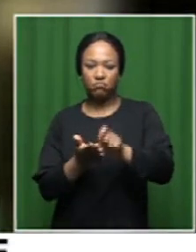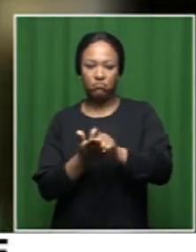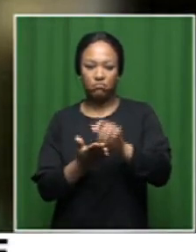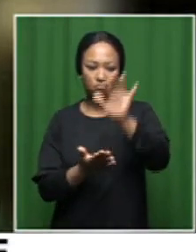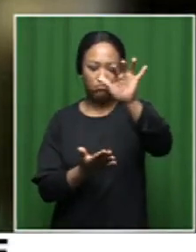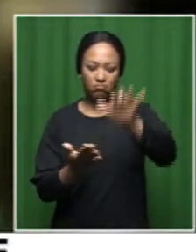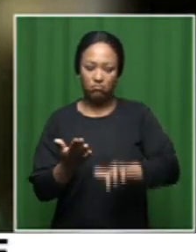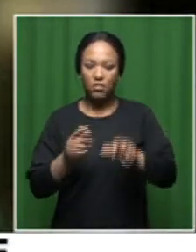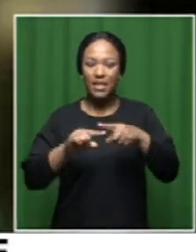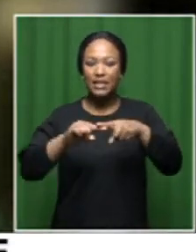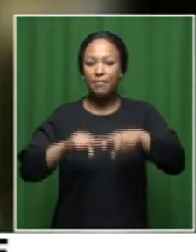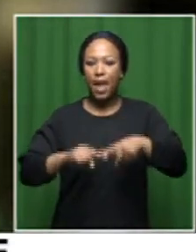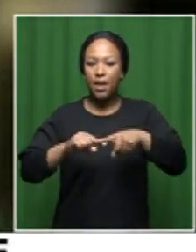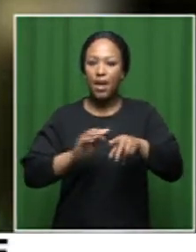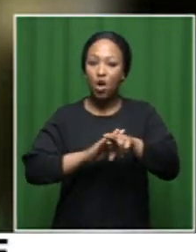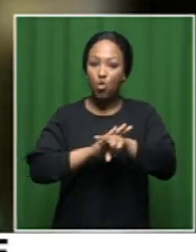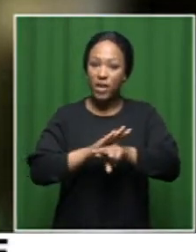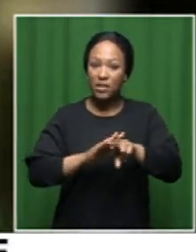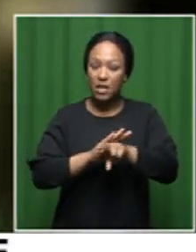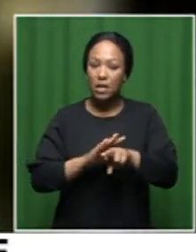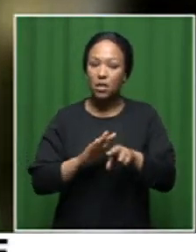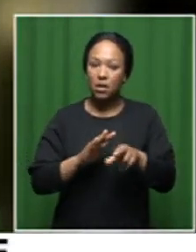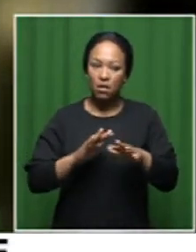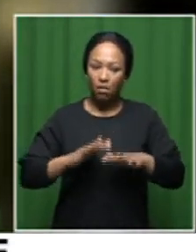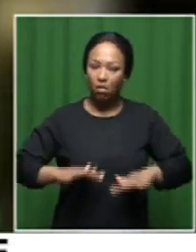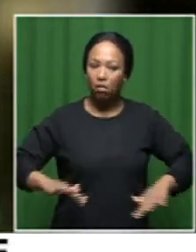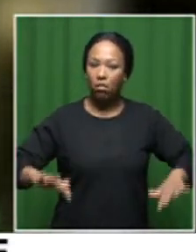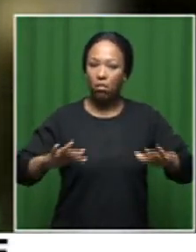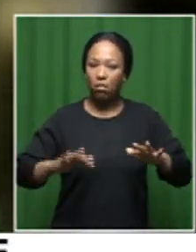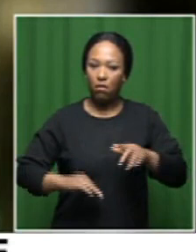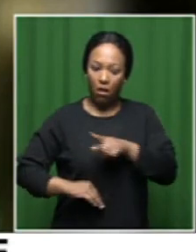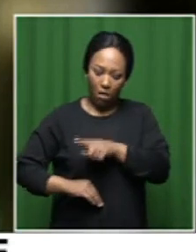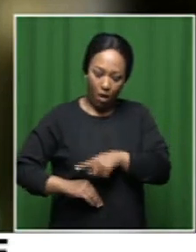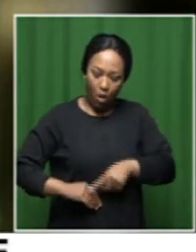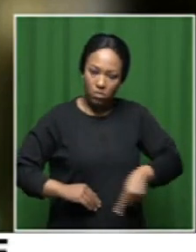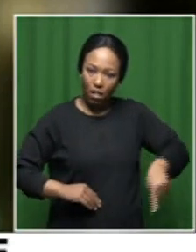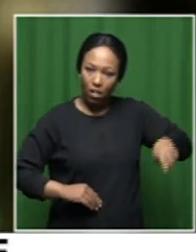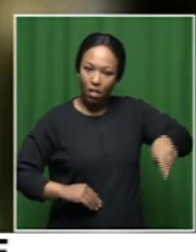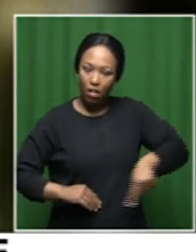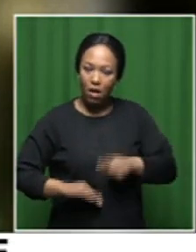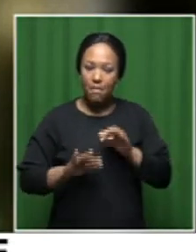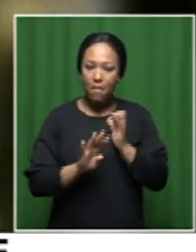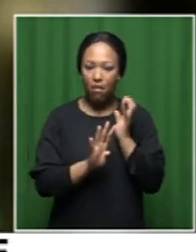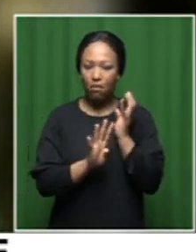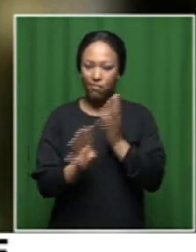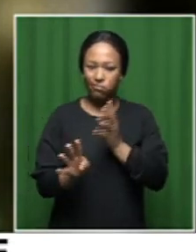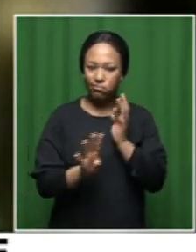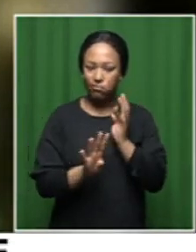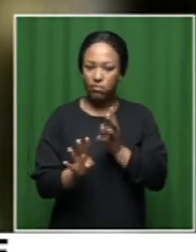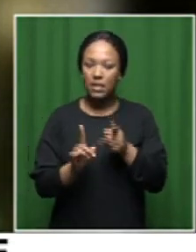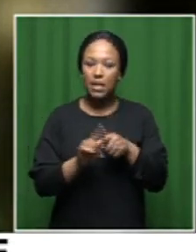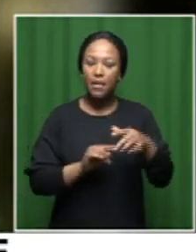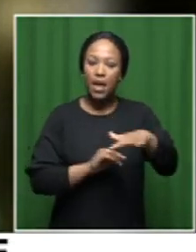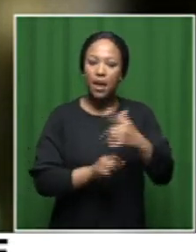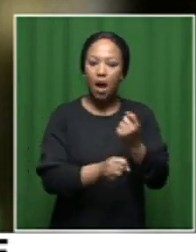regions. We've been seeing a seller's market, certainly, again, coastal regions where there's massive immigration, and then a buyer's market in areas like